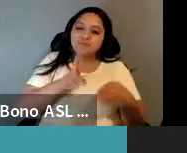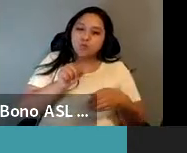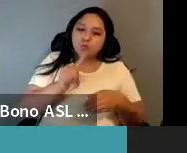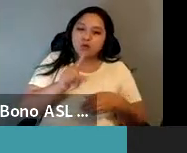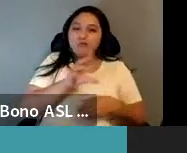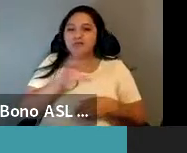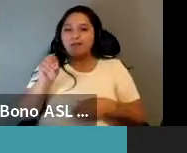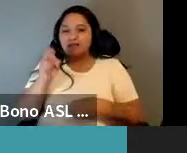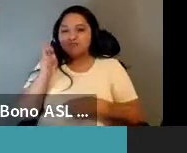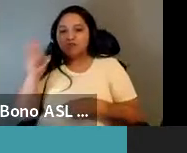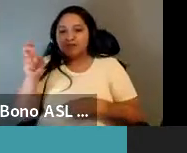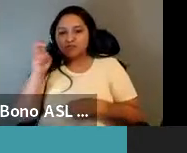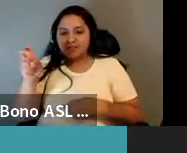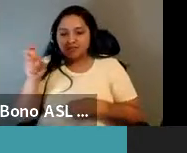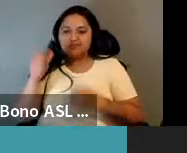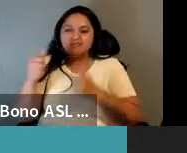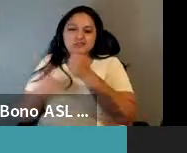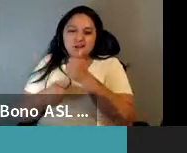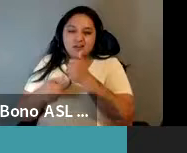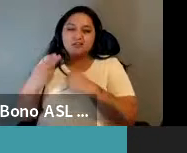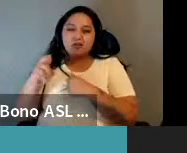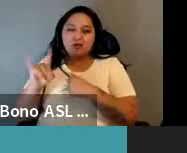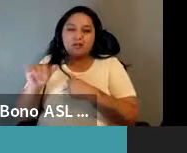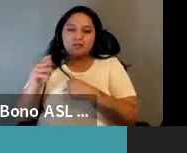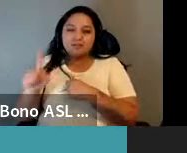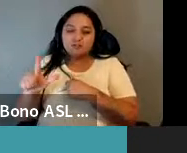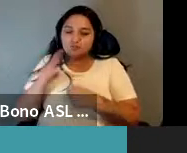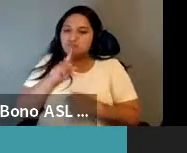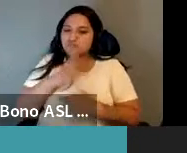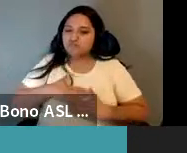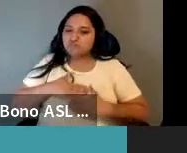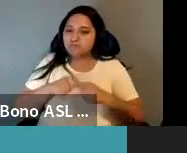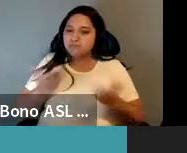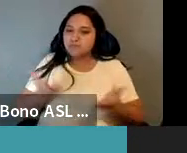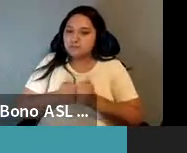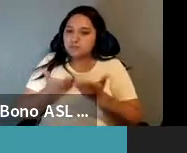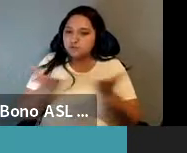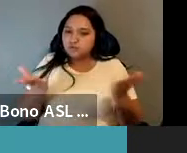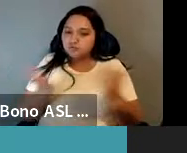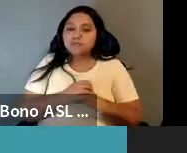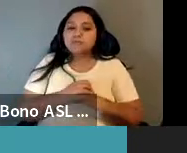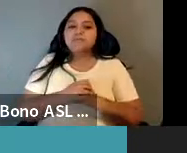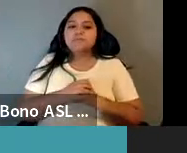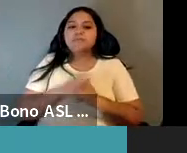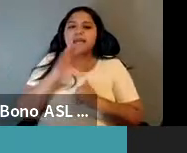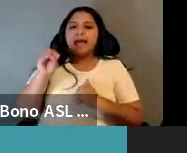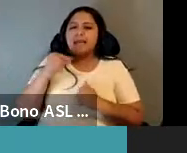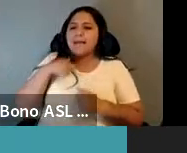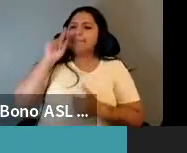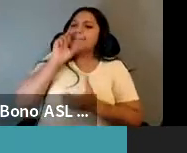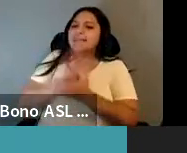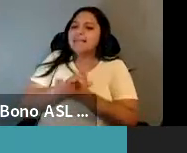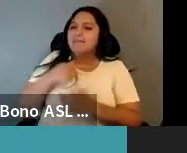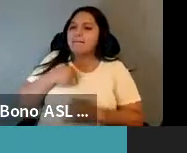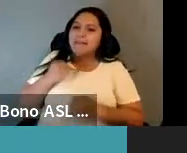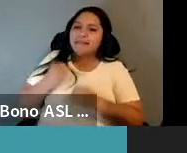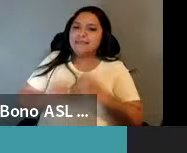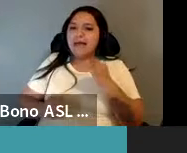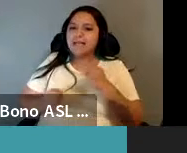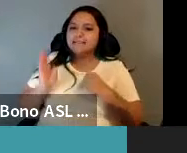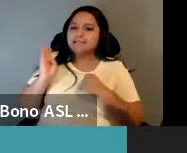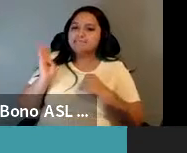Mitchell, and really pleased to be with you all. And I think, Kofi, I am the last on the list.